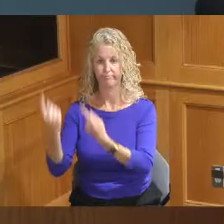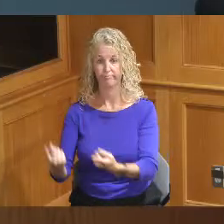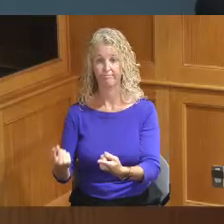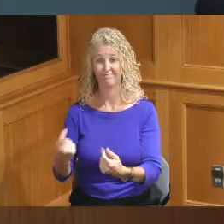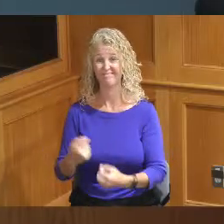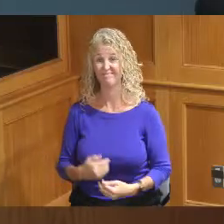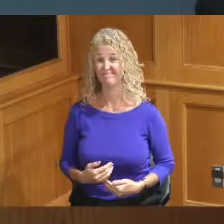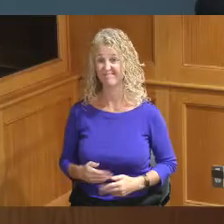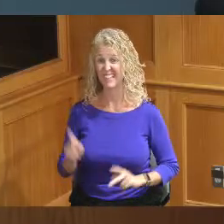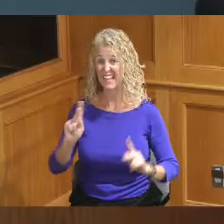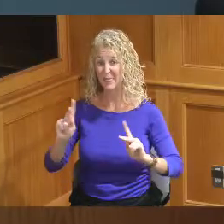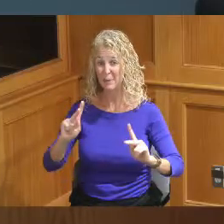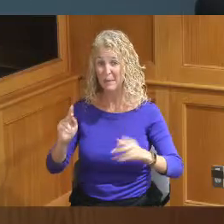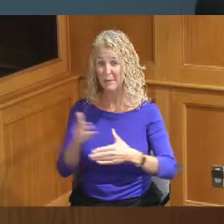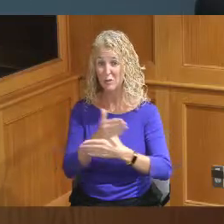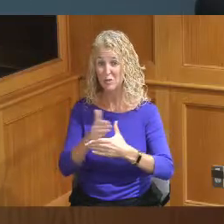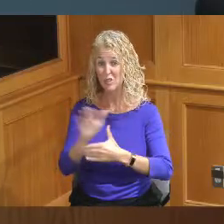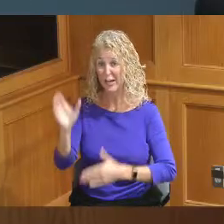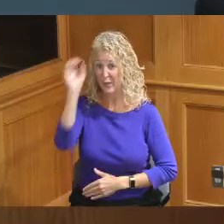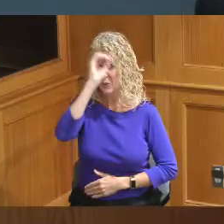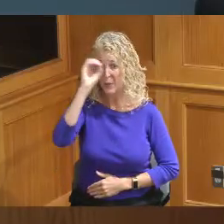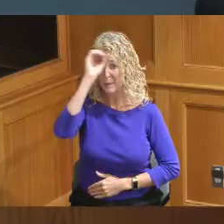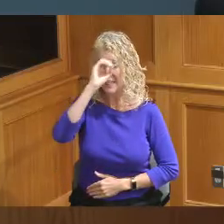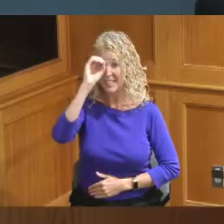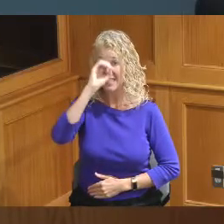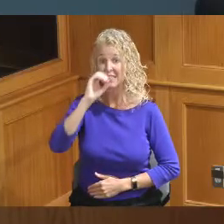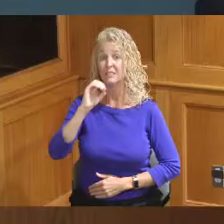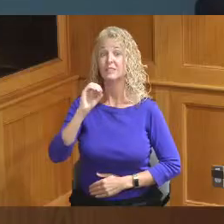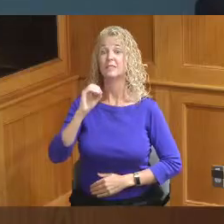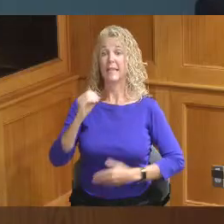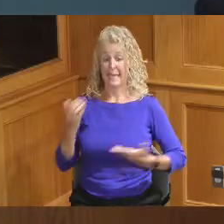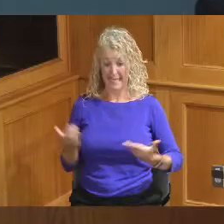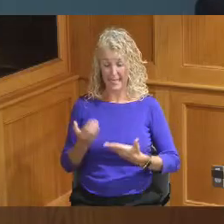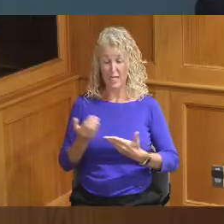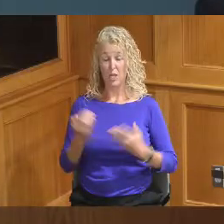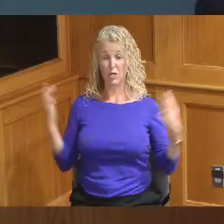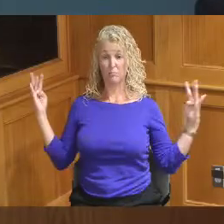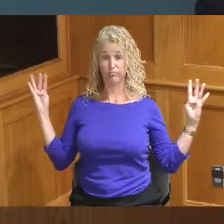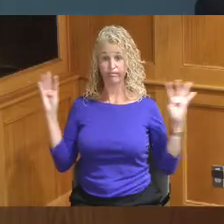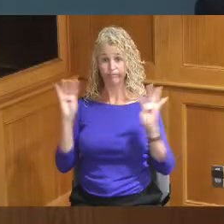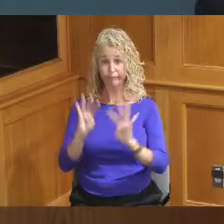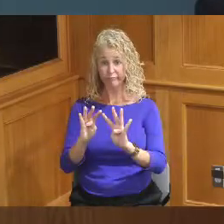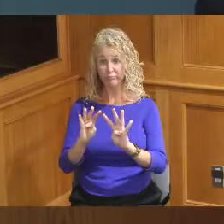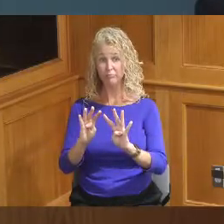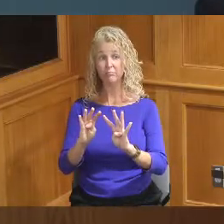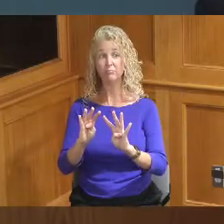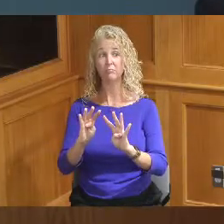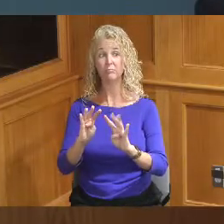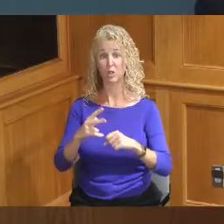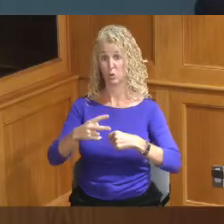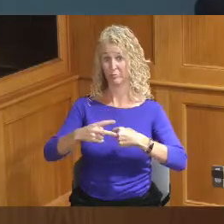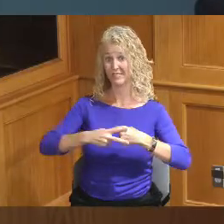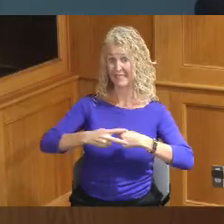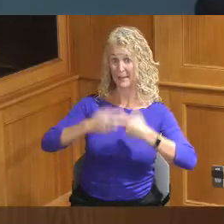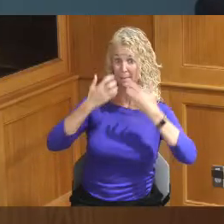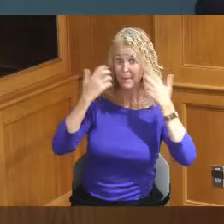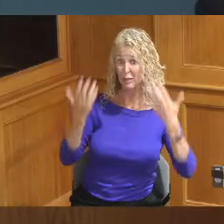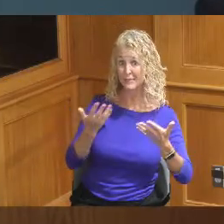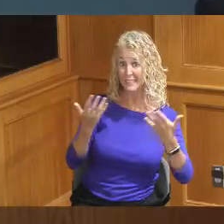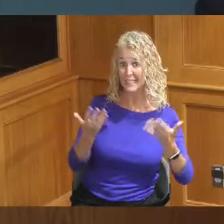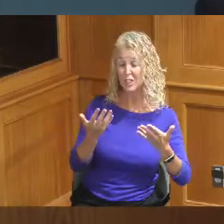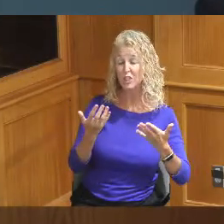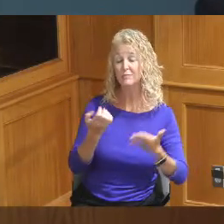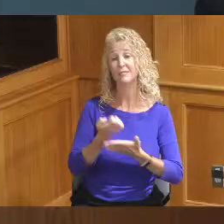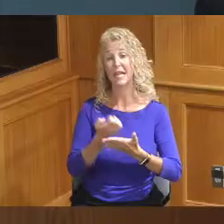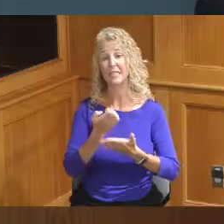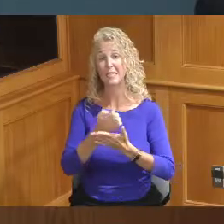want to thank those that weighed in. We had a number of people here in person that came to talk about their desire to keep the Bengals here, the